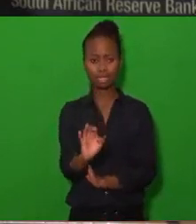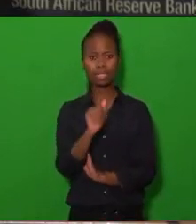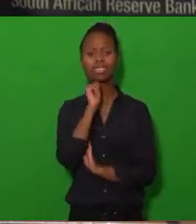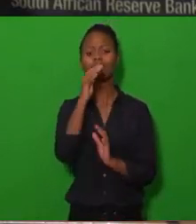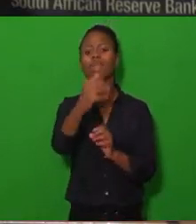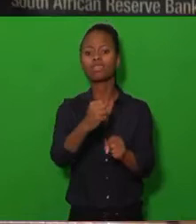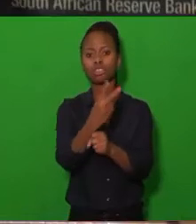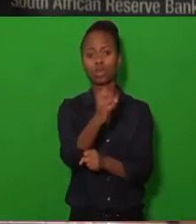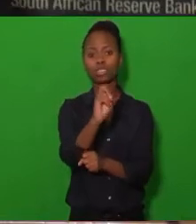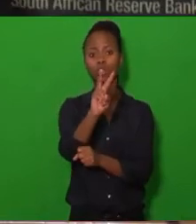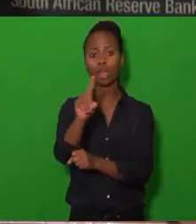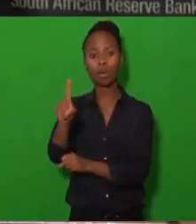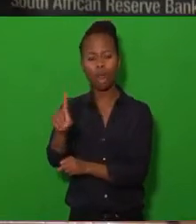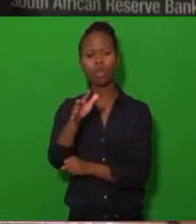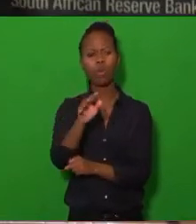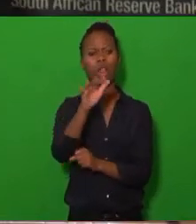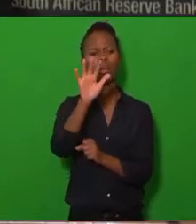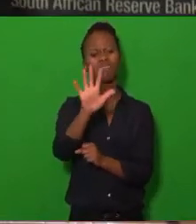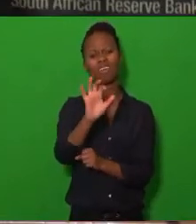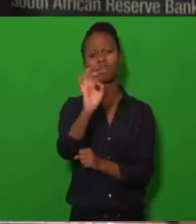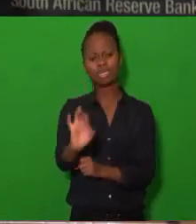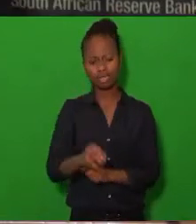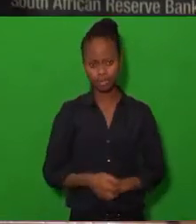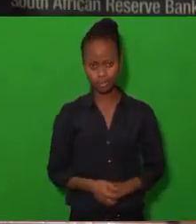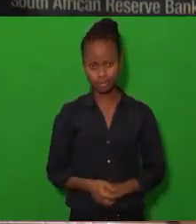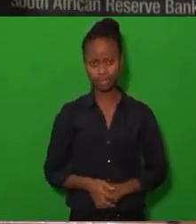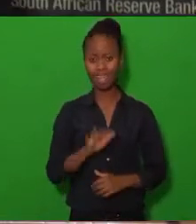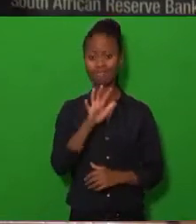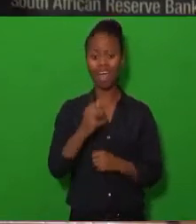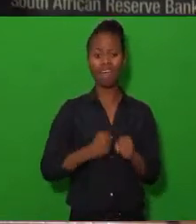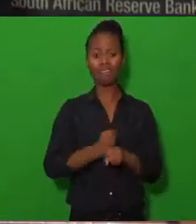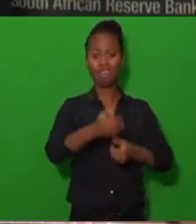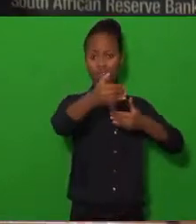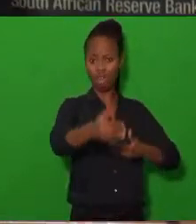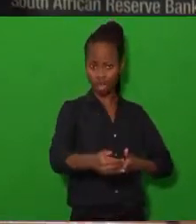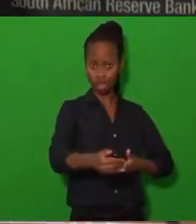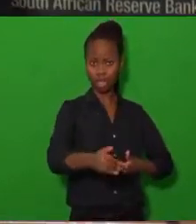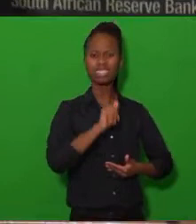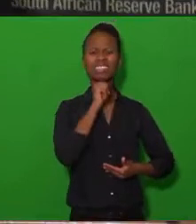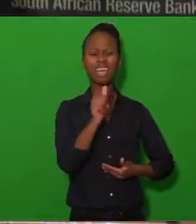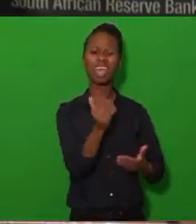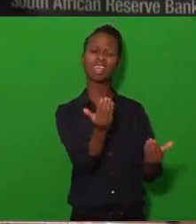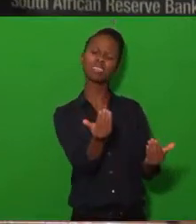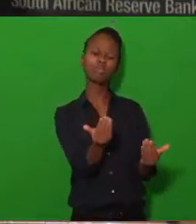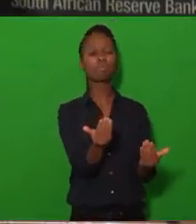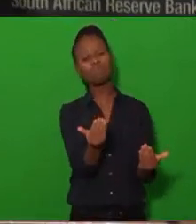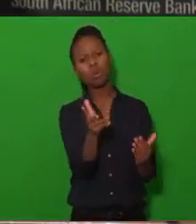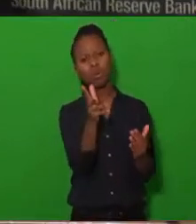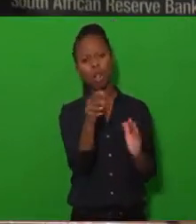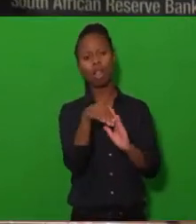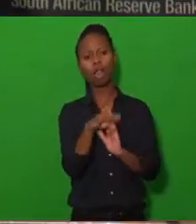2021. 5-year ahead inflation expectations also eased to 4.9%. The